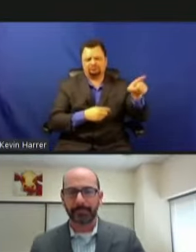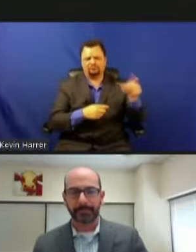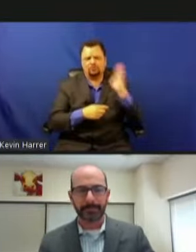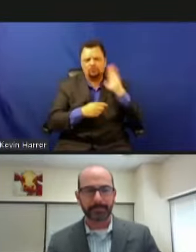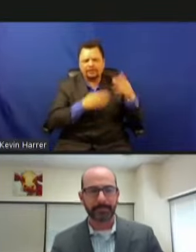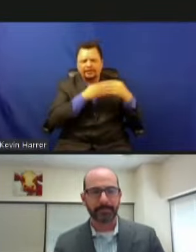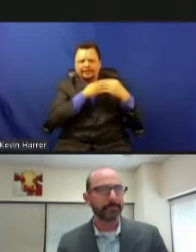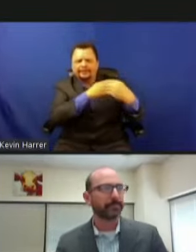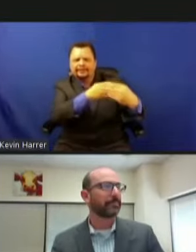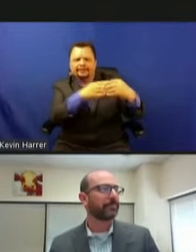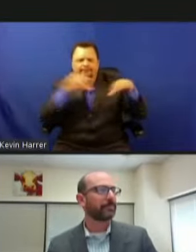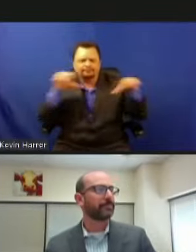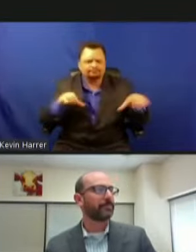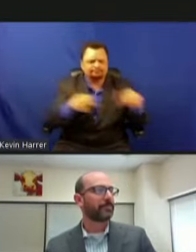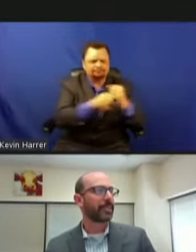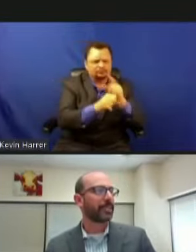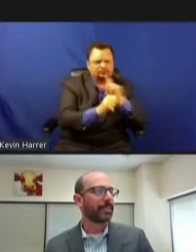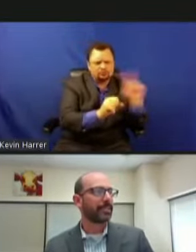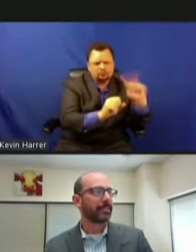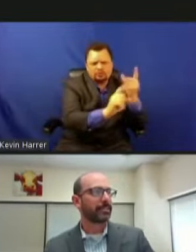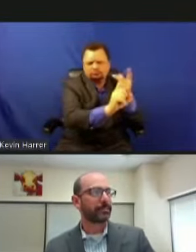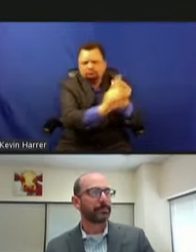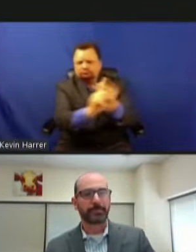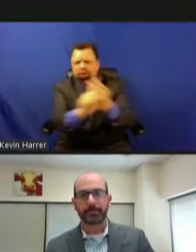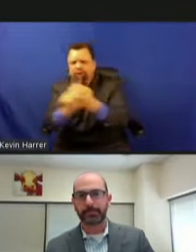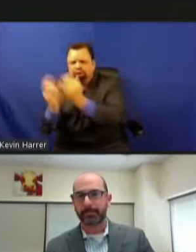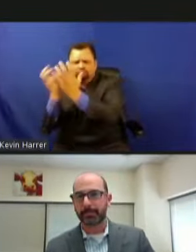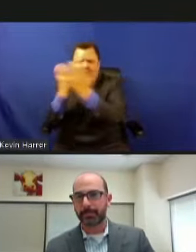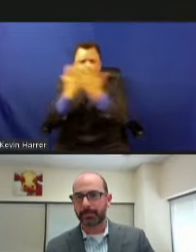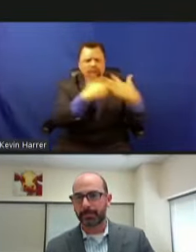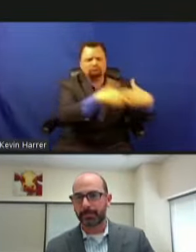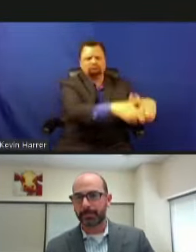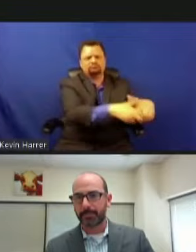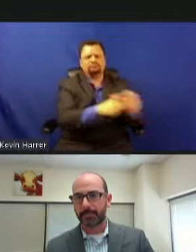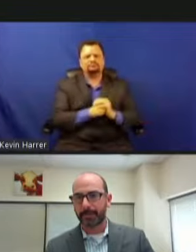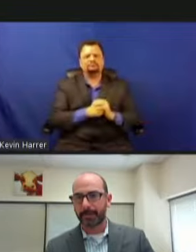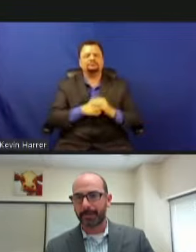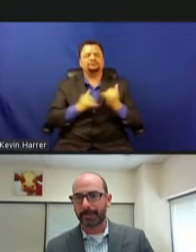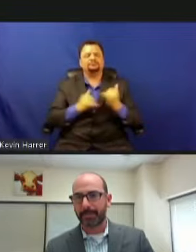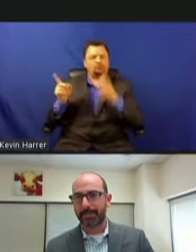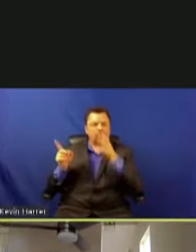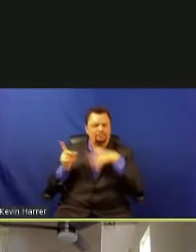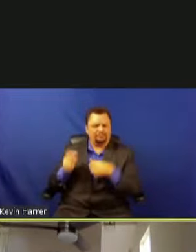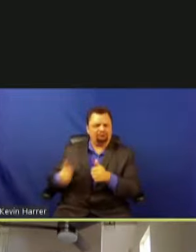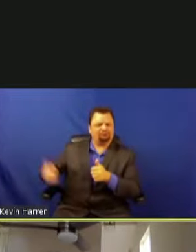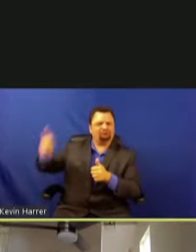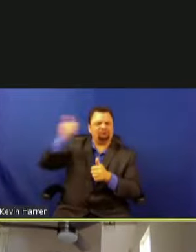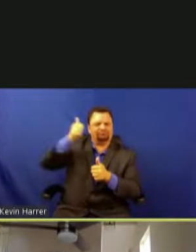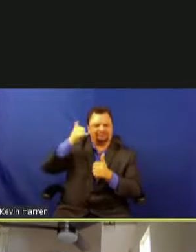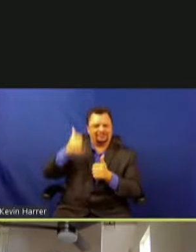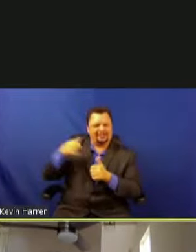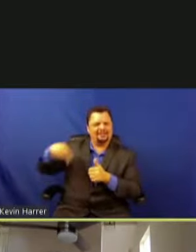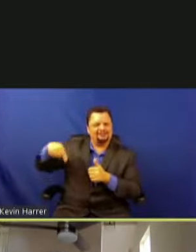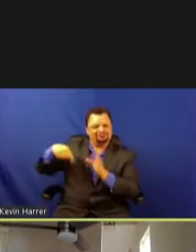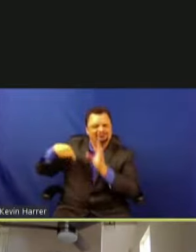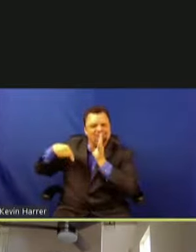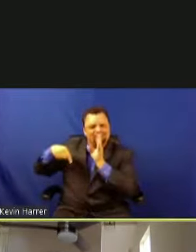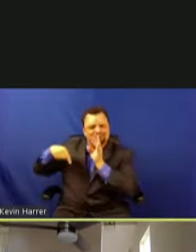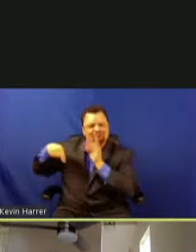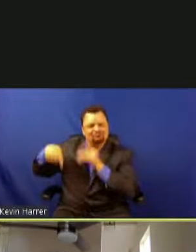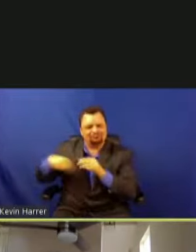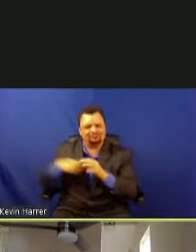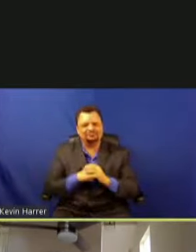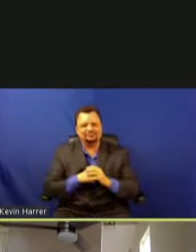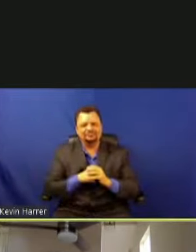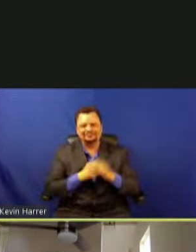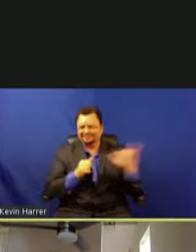Thank you, Commander Bookman. So just like our original vaccine distribution plan, our booster planning focus started with our most